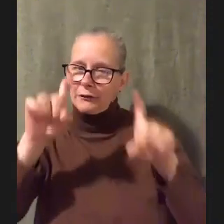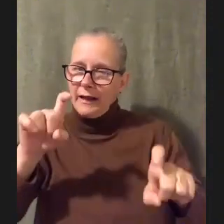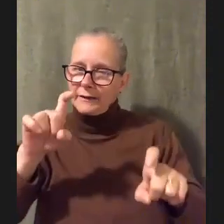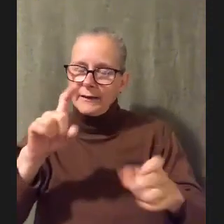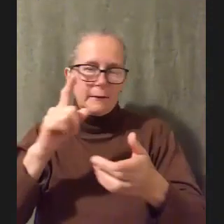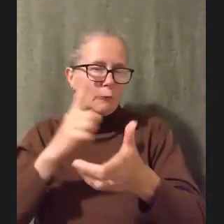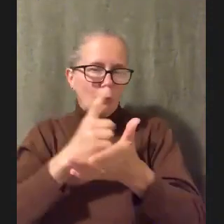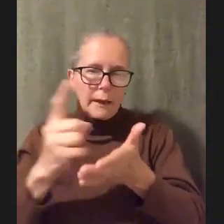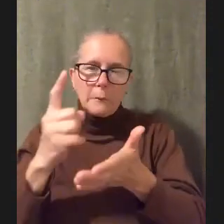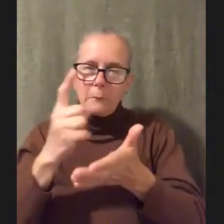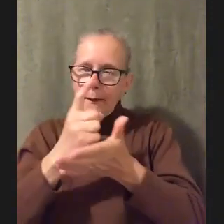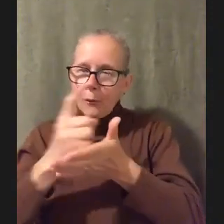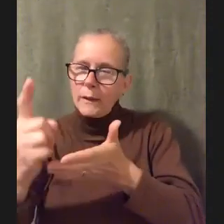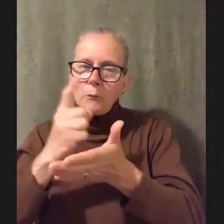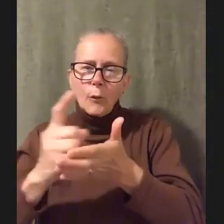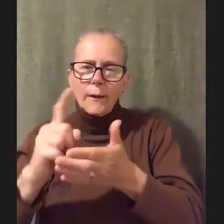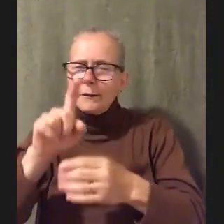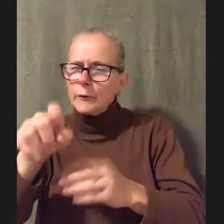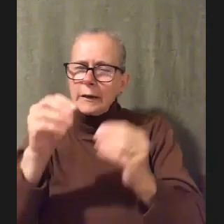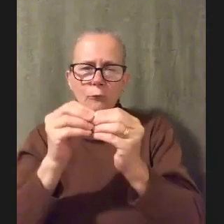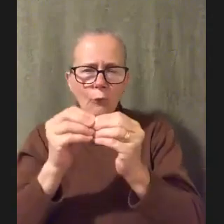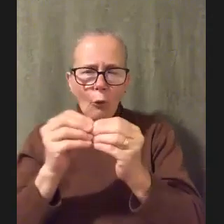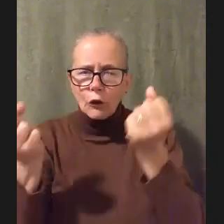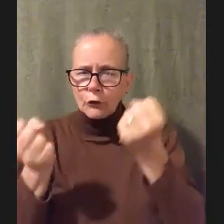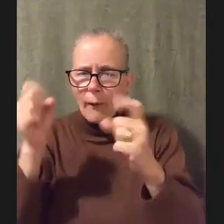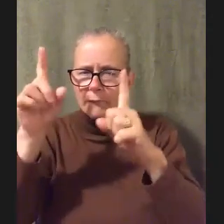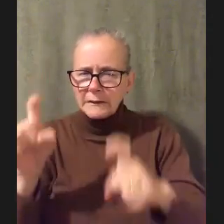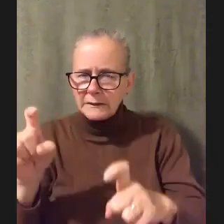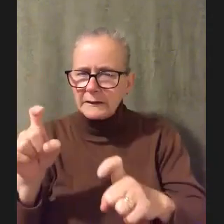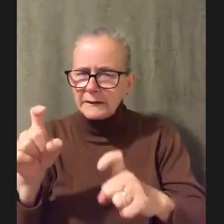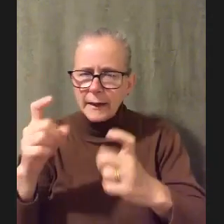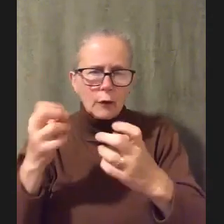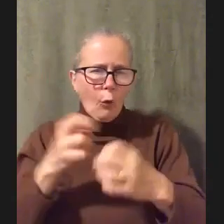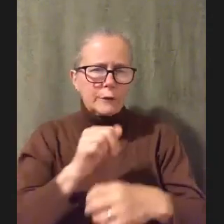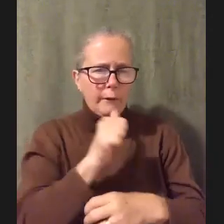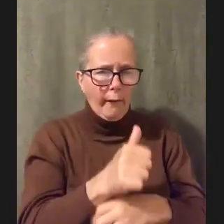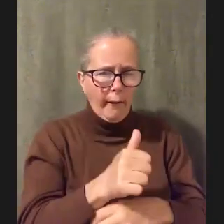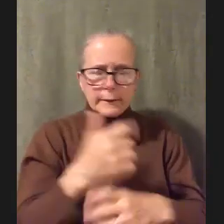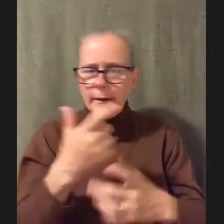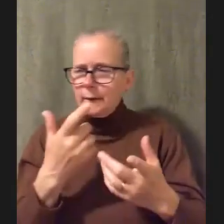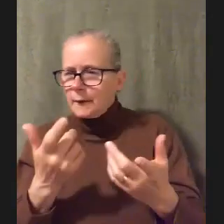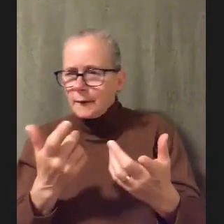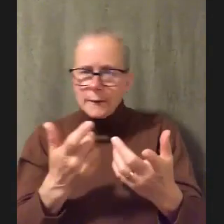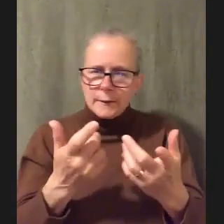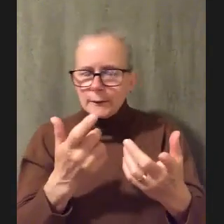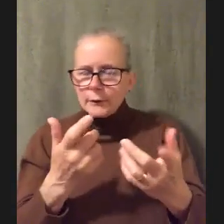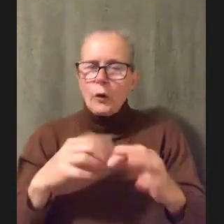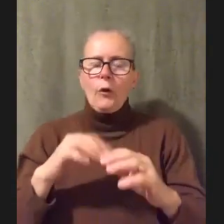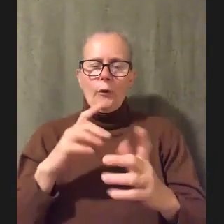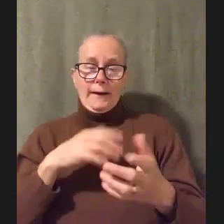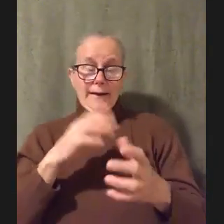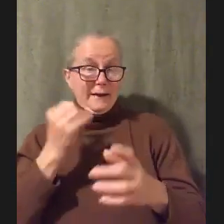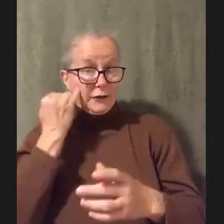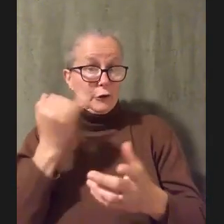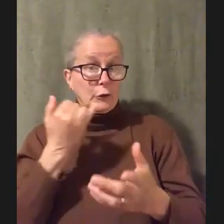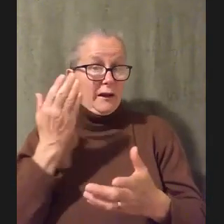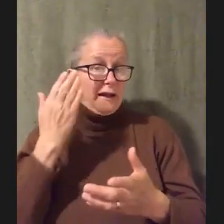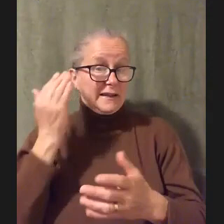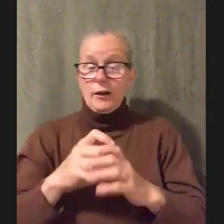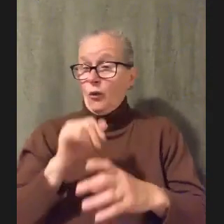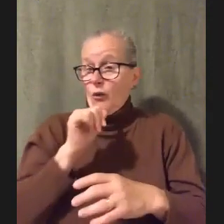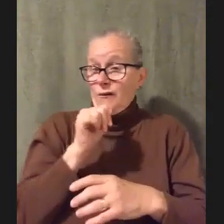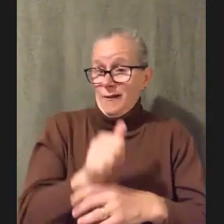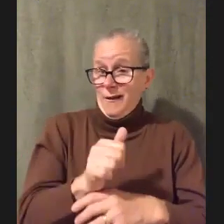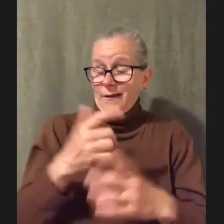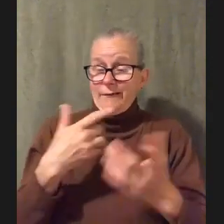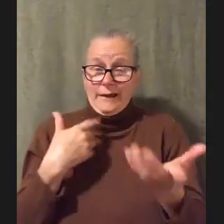to determine if additional drive-through testing sites would be useful and feasible in Snohomish County